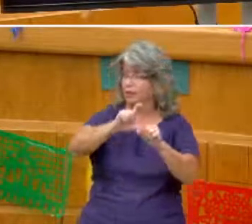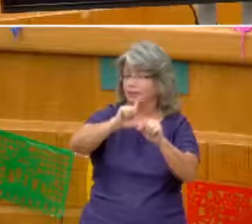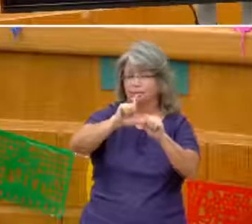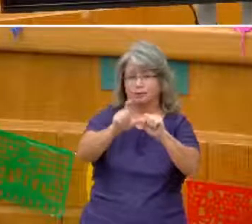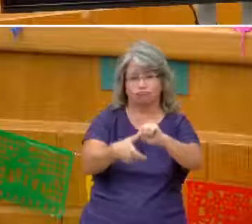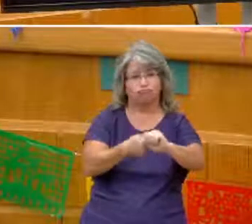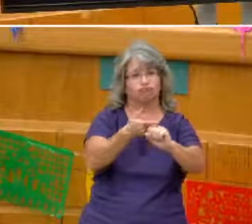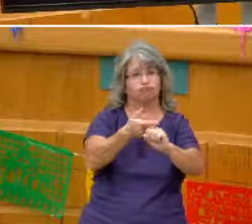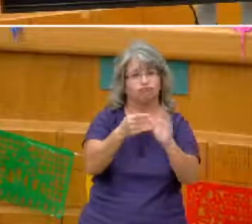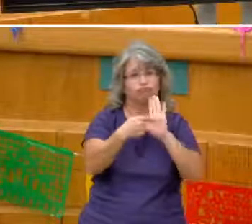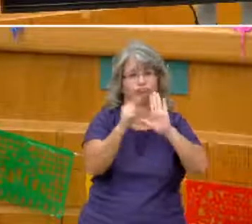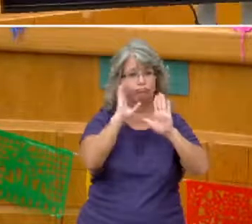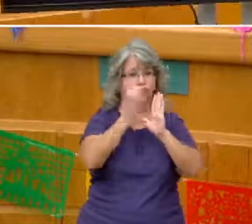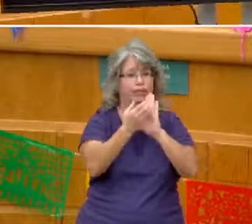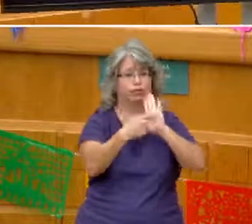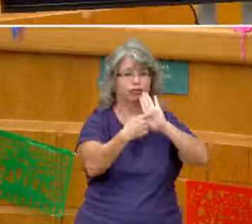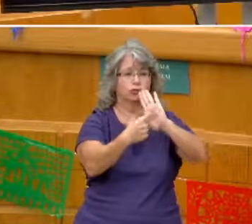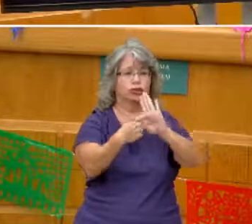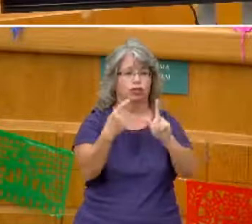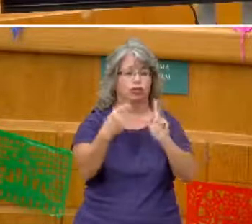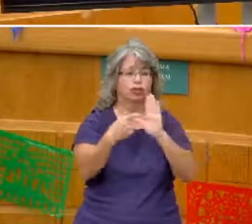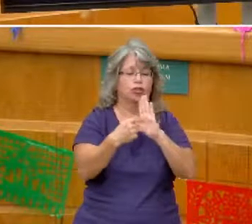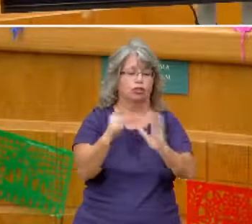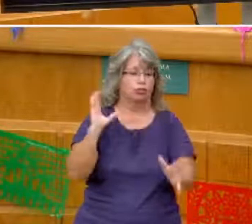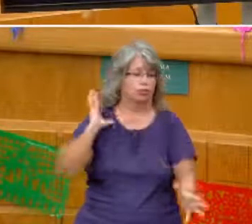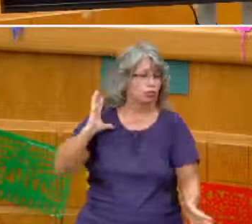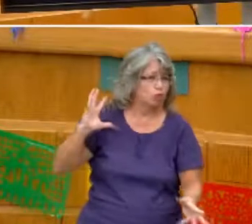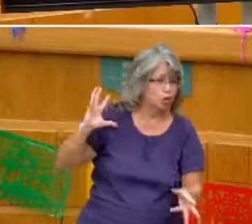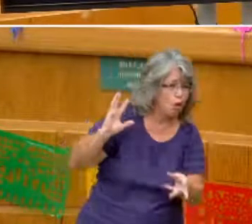of the cases combined, those people that have recovered.